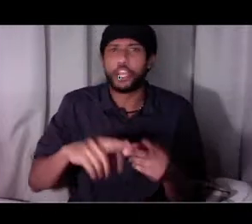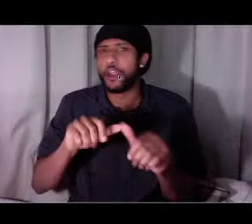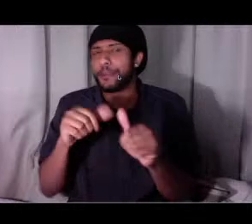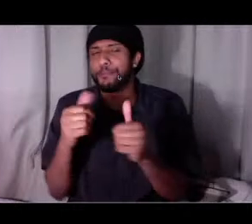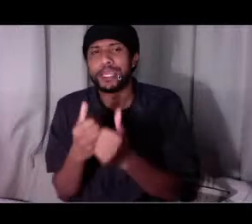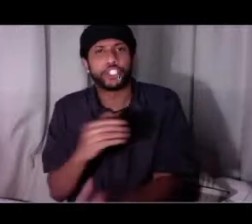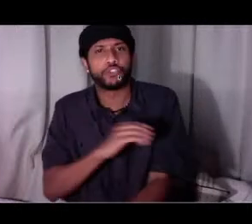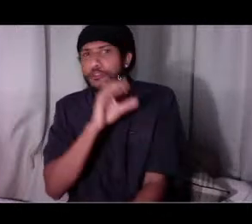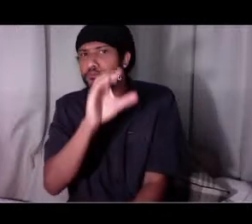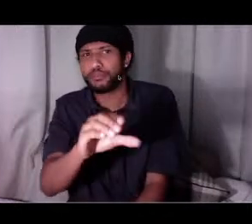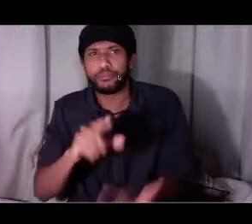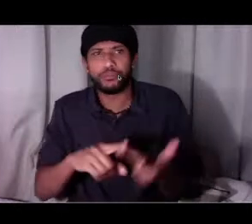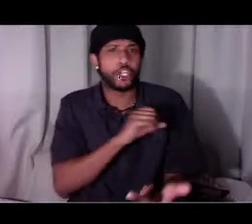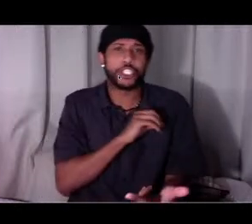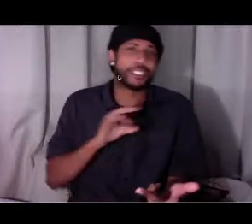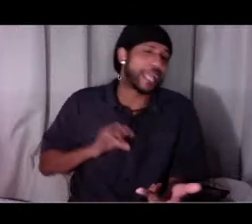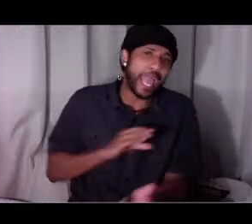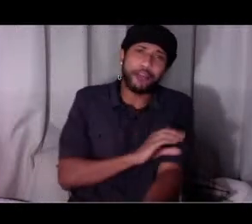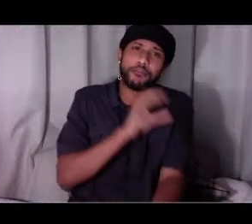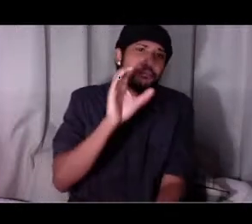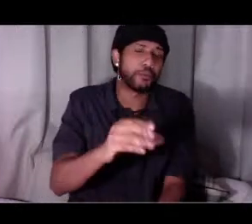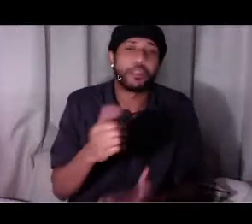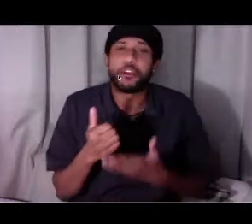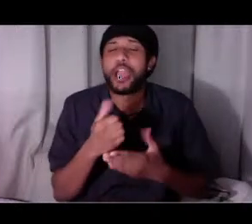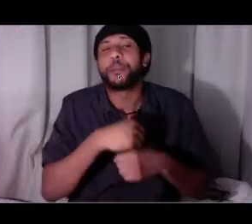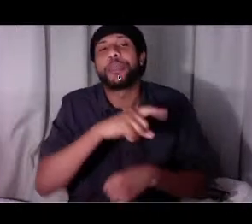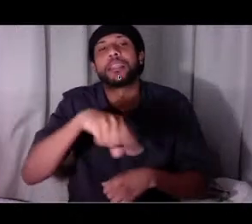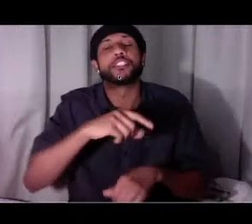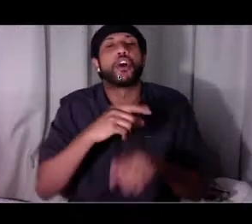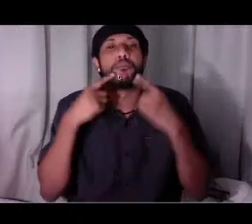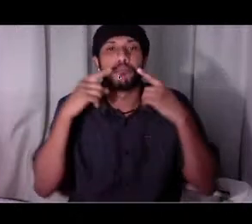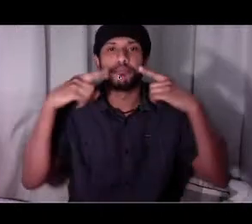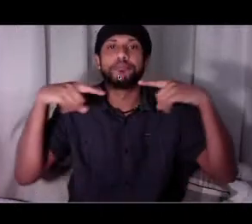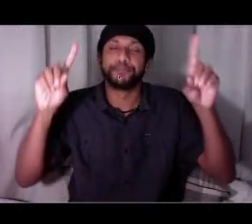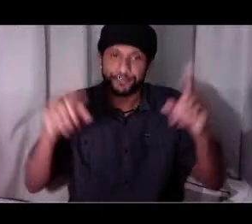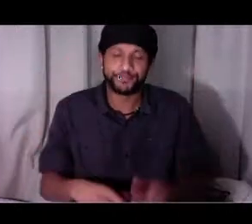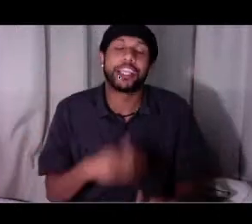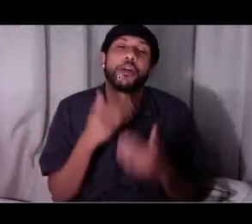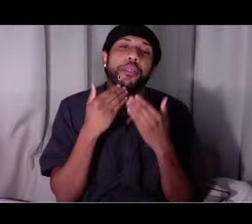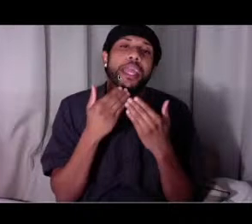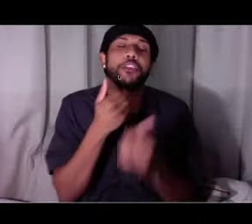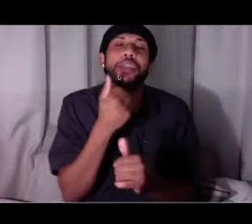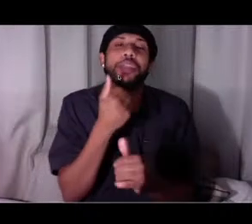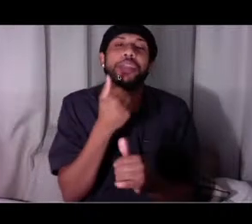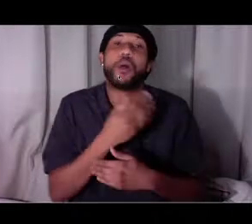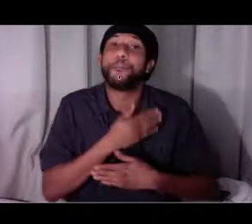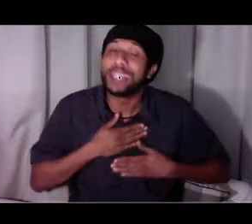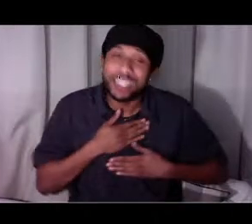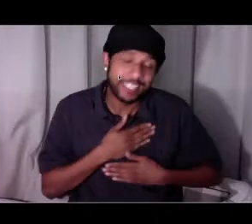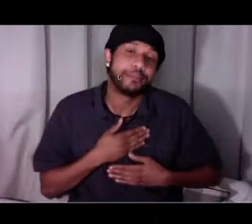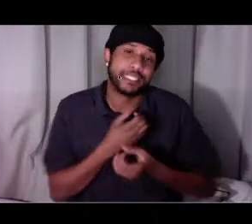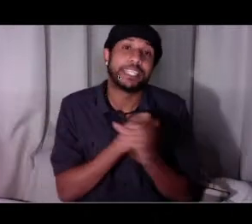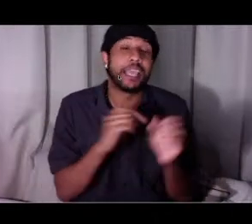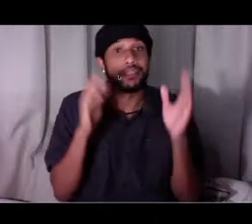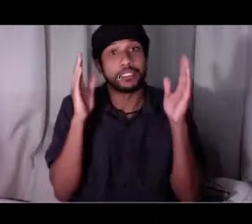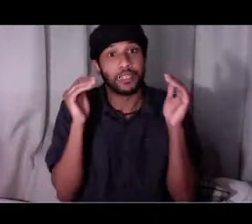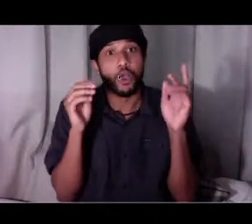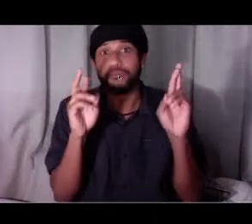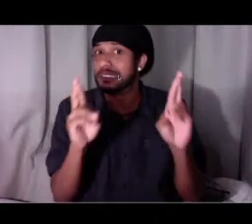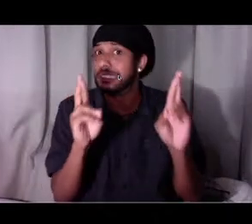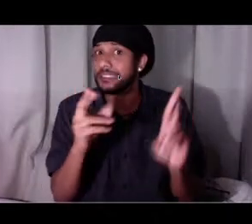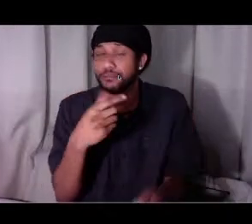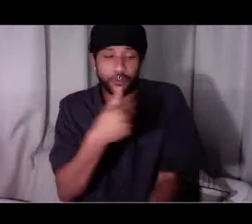and staff members at the schools who are helping make this work so thank you to everyone please be safe let's hope we get more